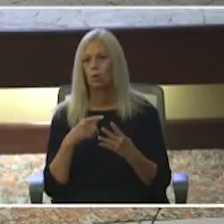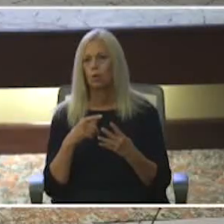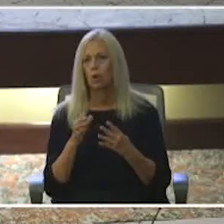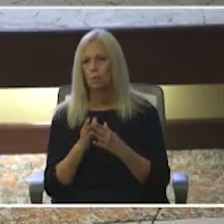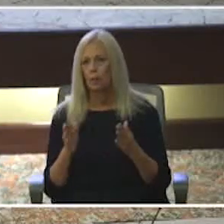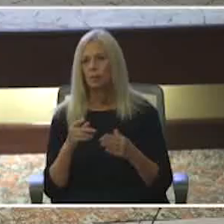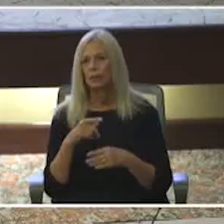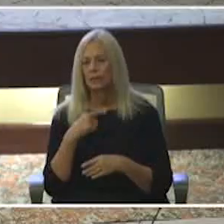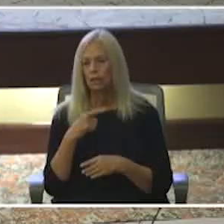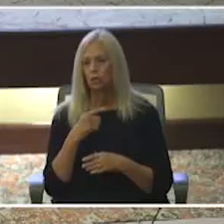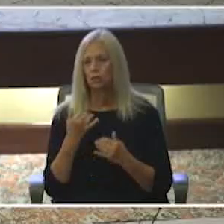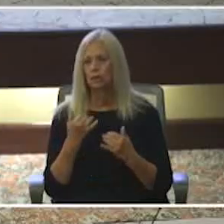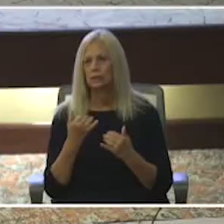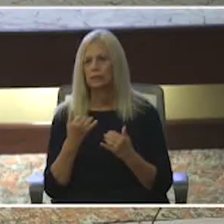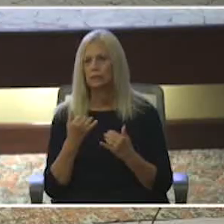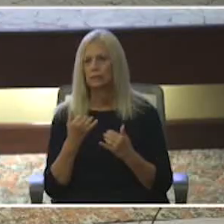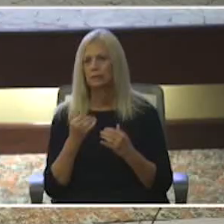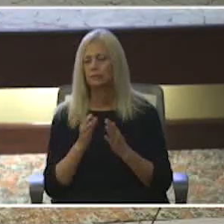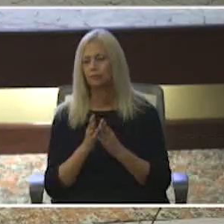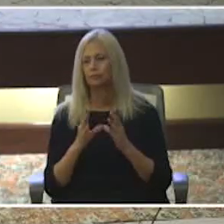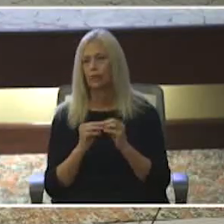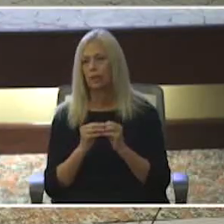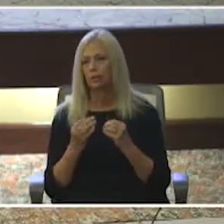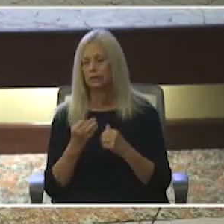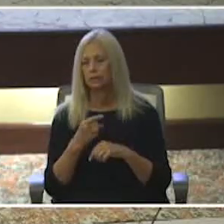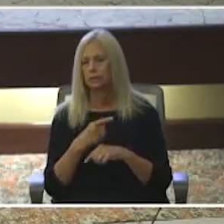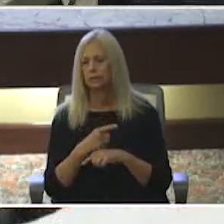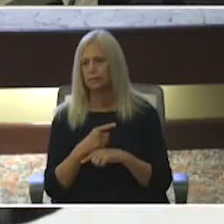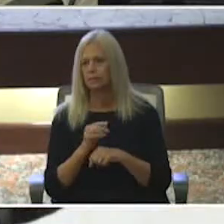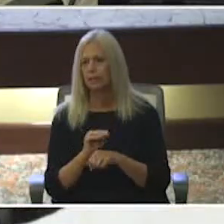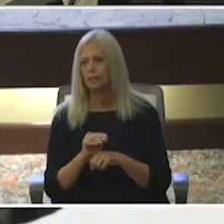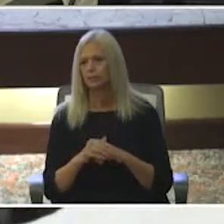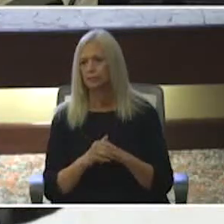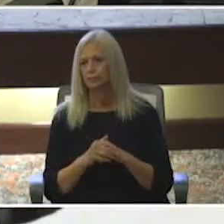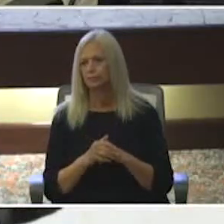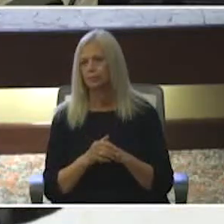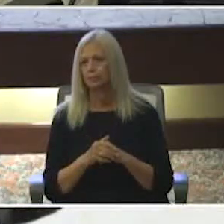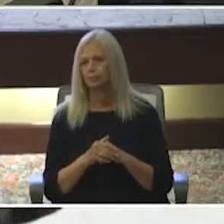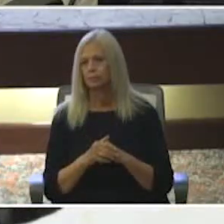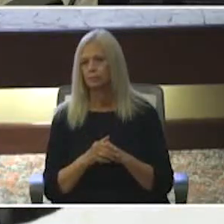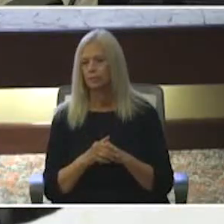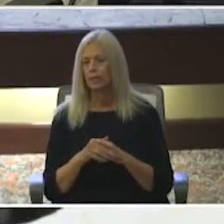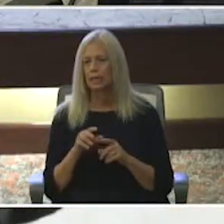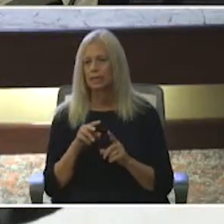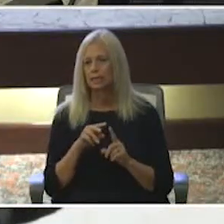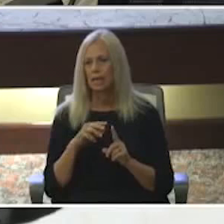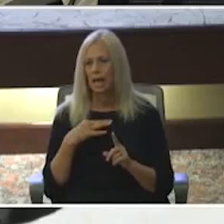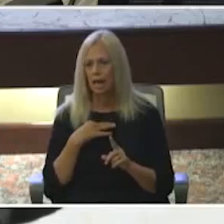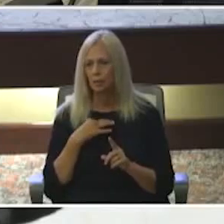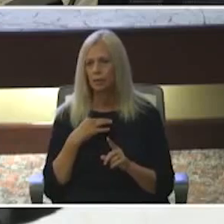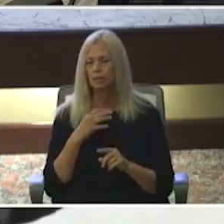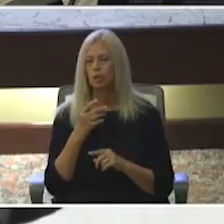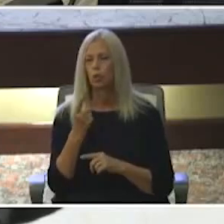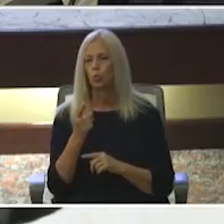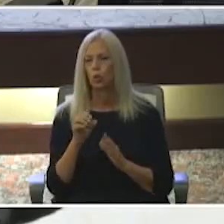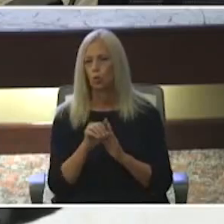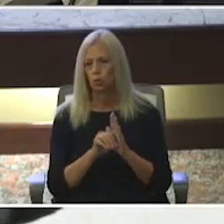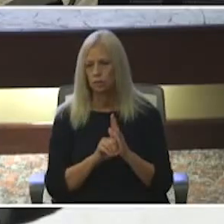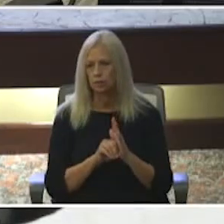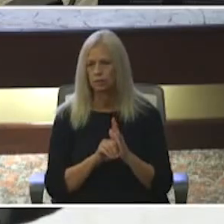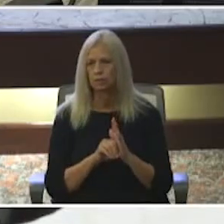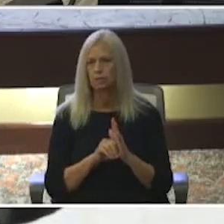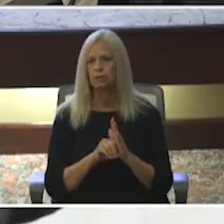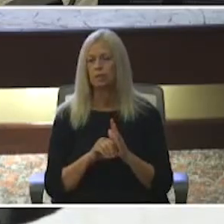with zoning cases, a historic landmark designation application, and then 1 ordinance amendment. I did